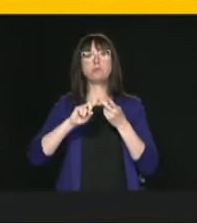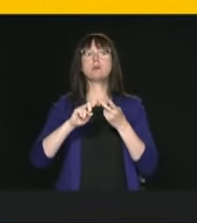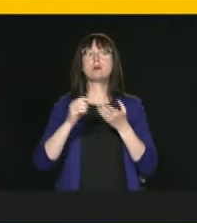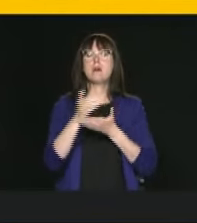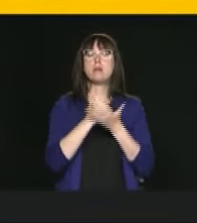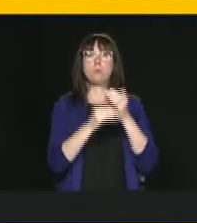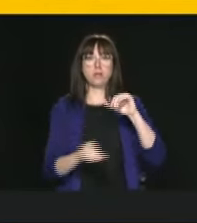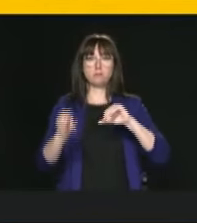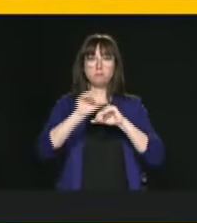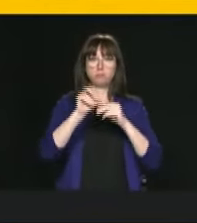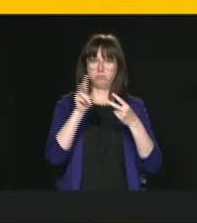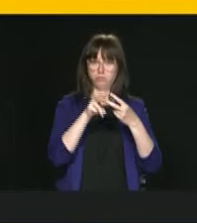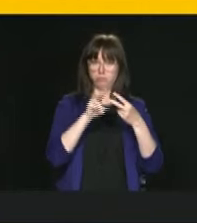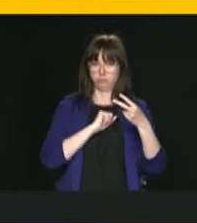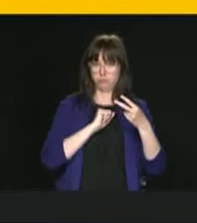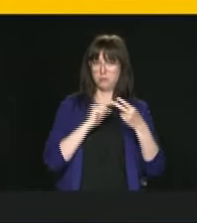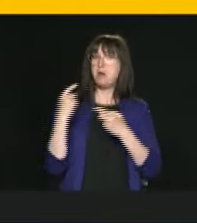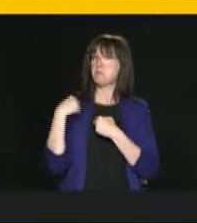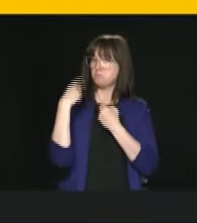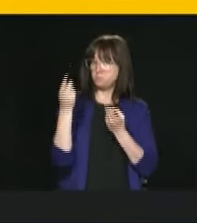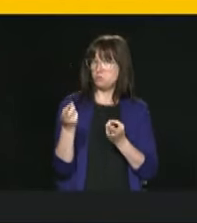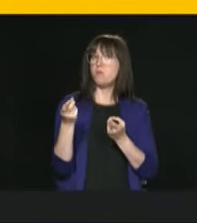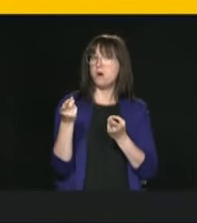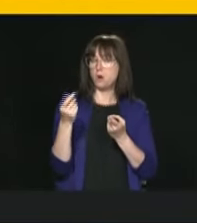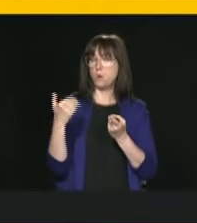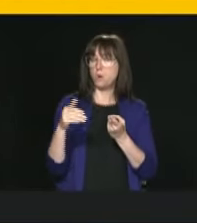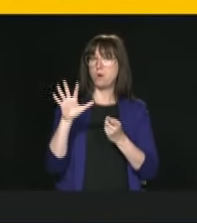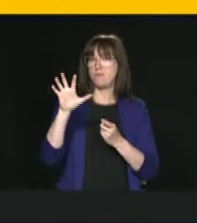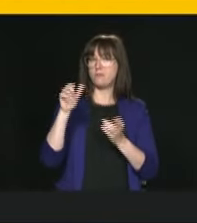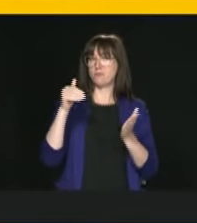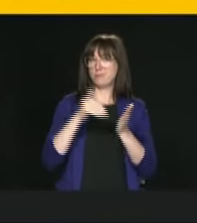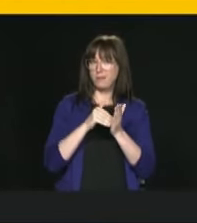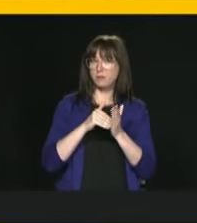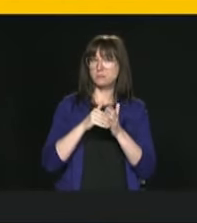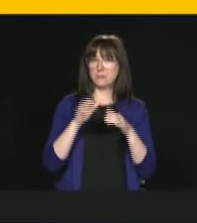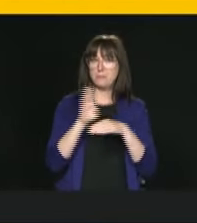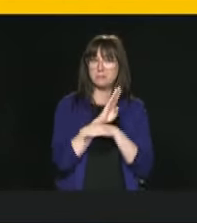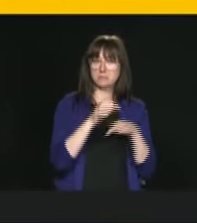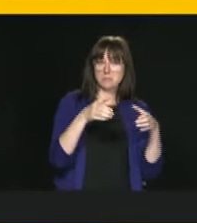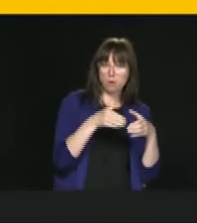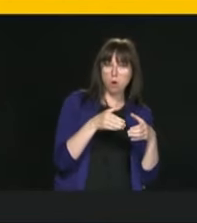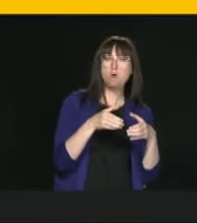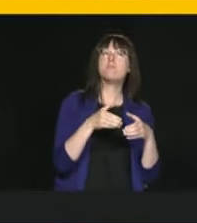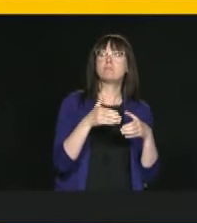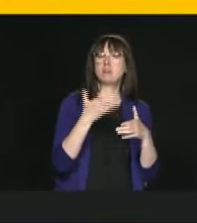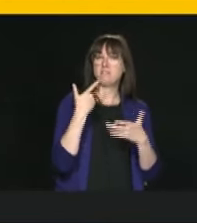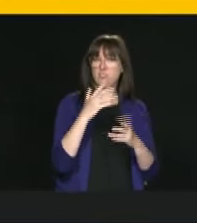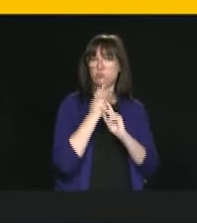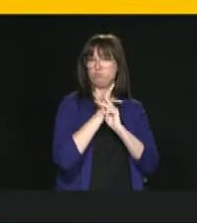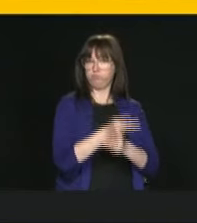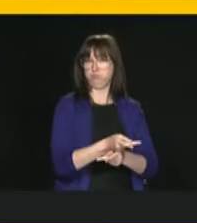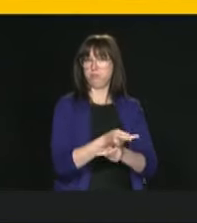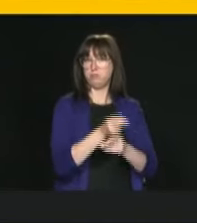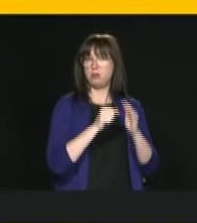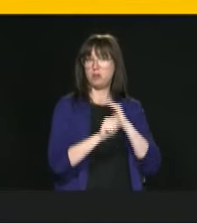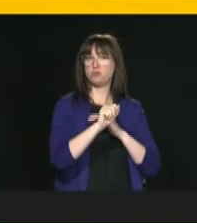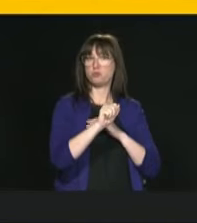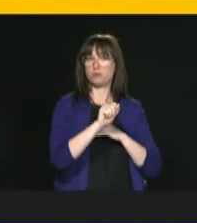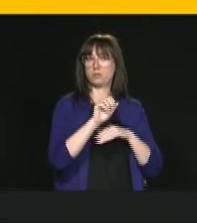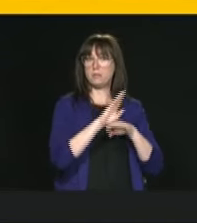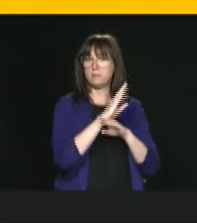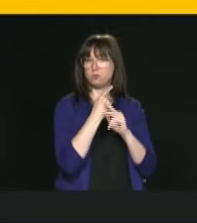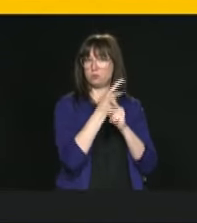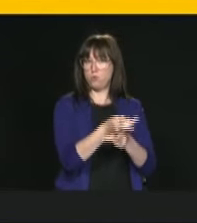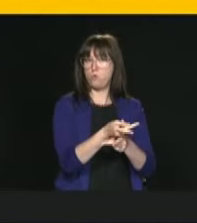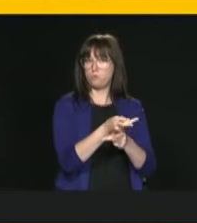Subsidy. So far, more than half a million small businesses have received a loan through the CEBA. And less